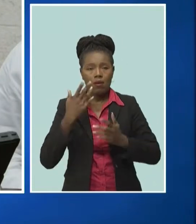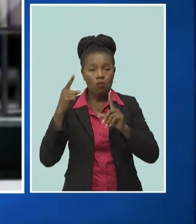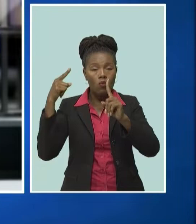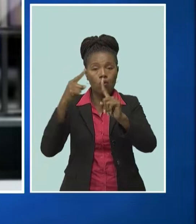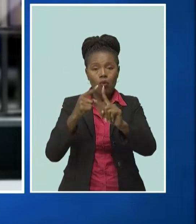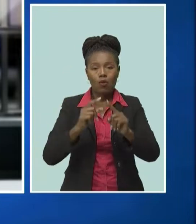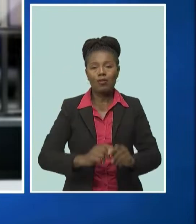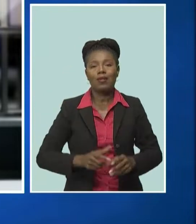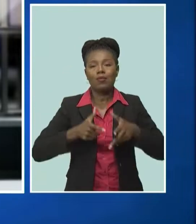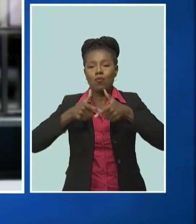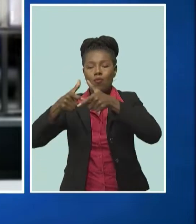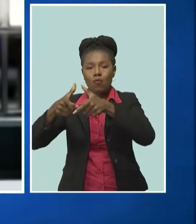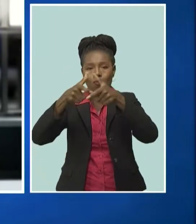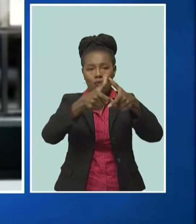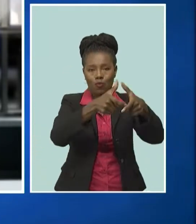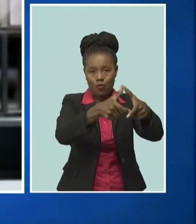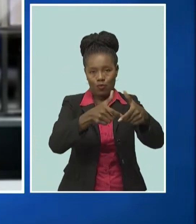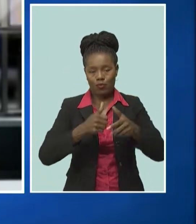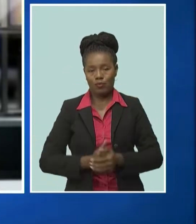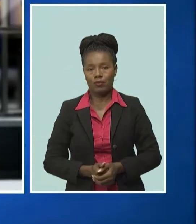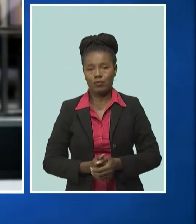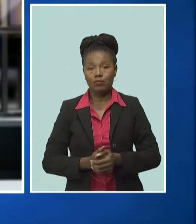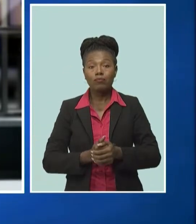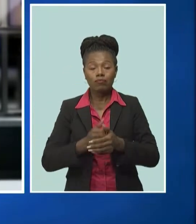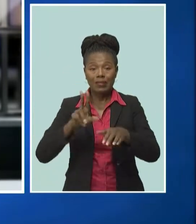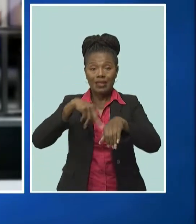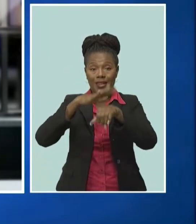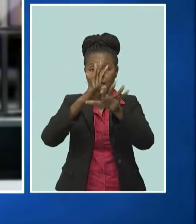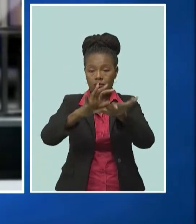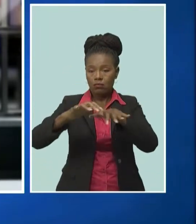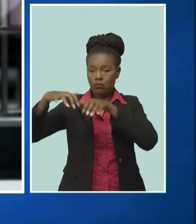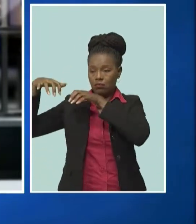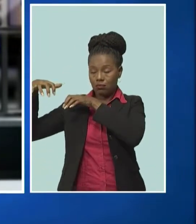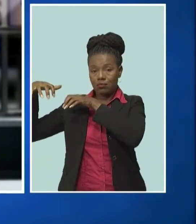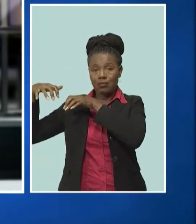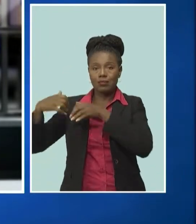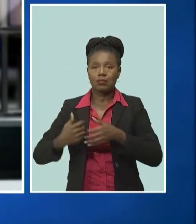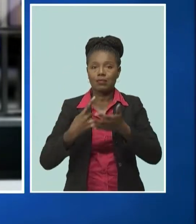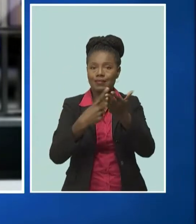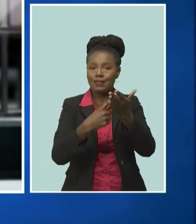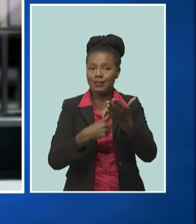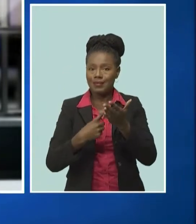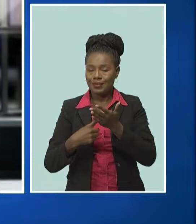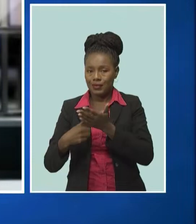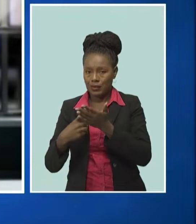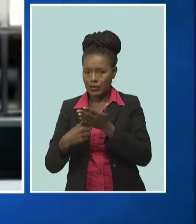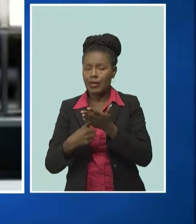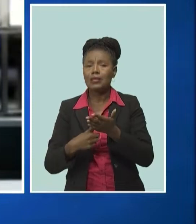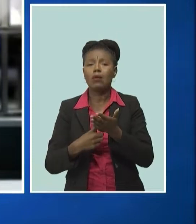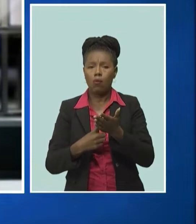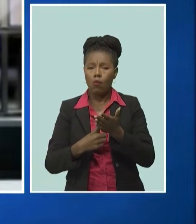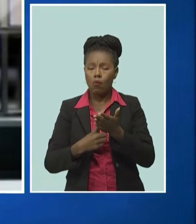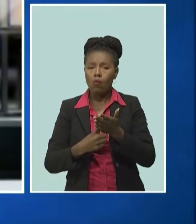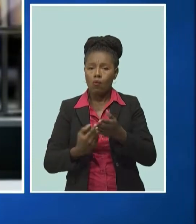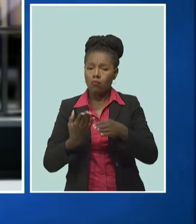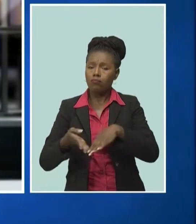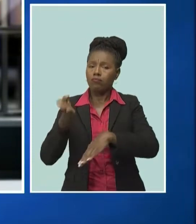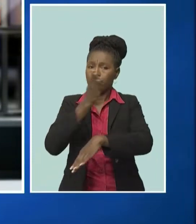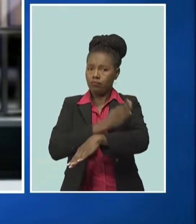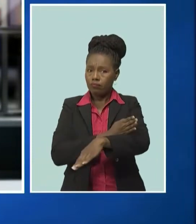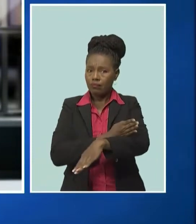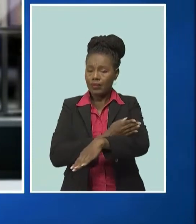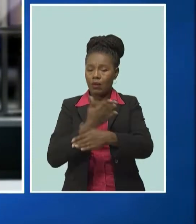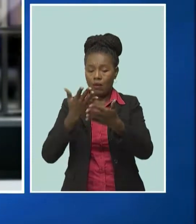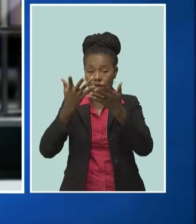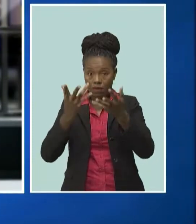forward. And as it relates to the National Stadium, negotiations are at the advanced stage, and when signed off, the demolition of the